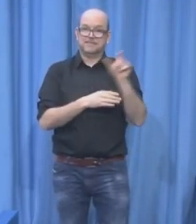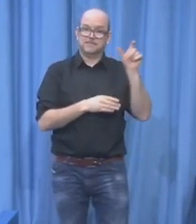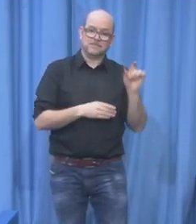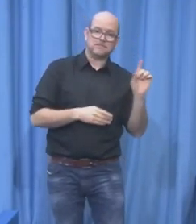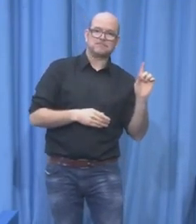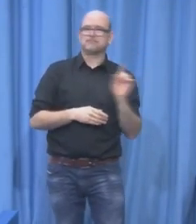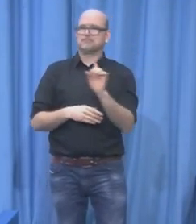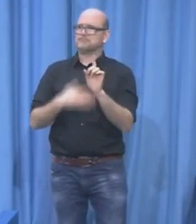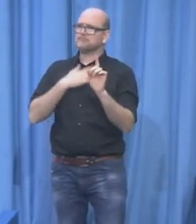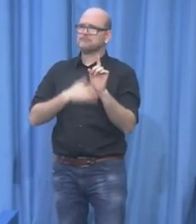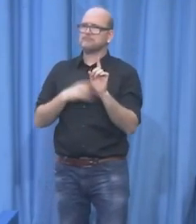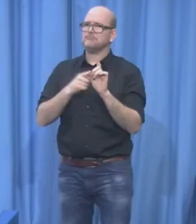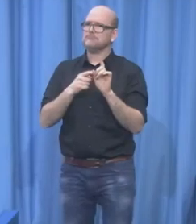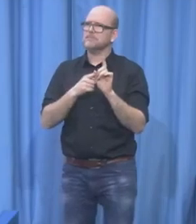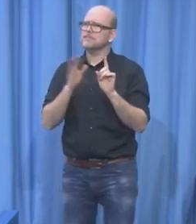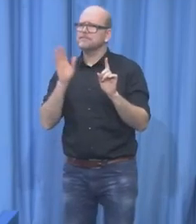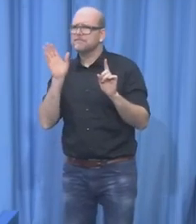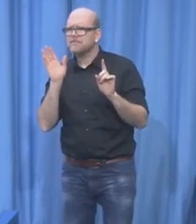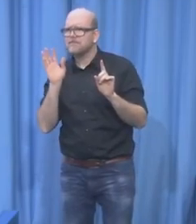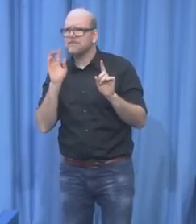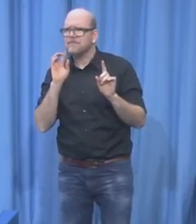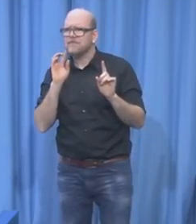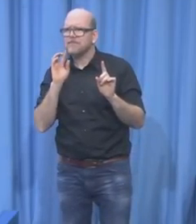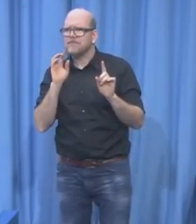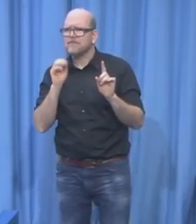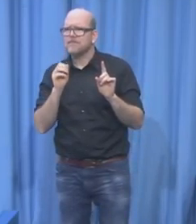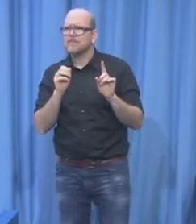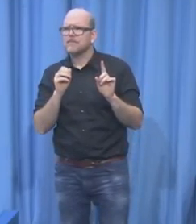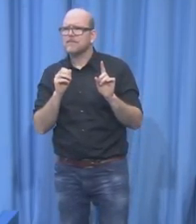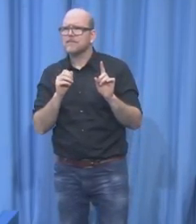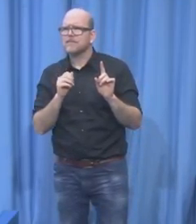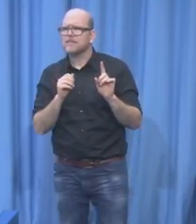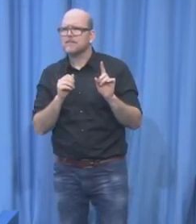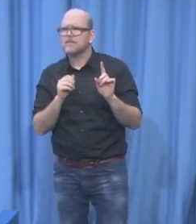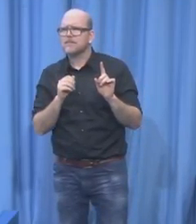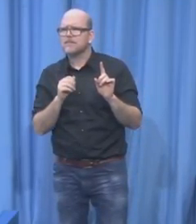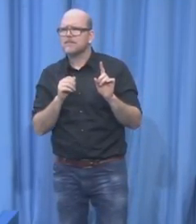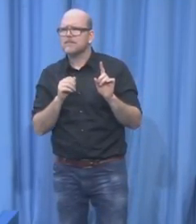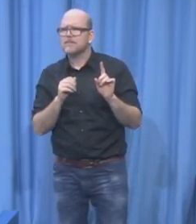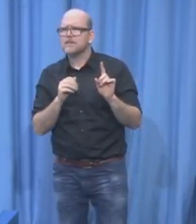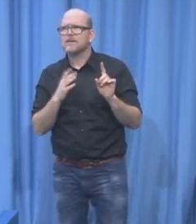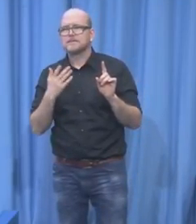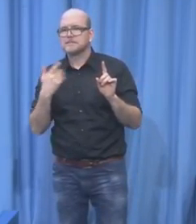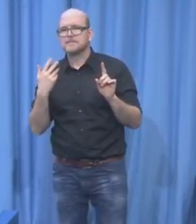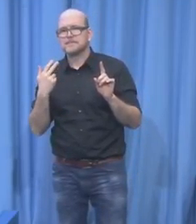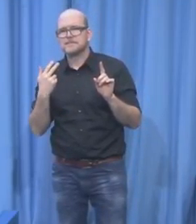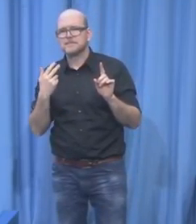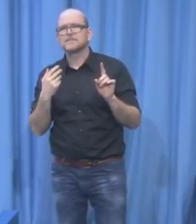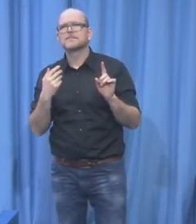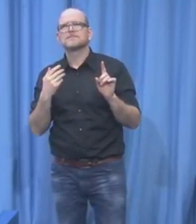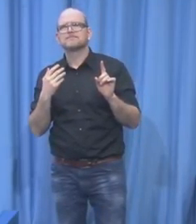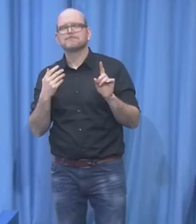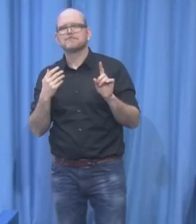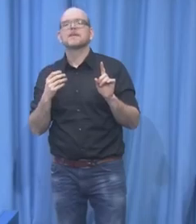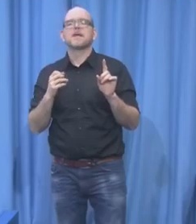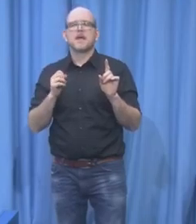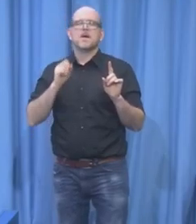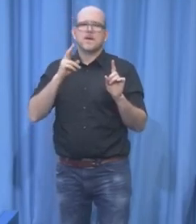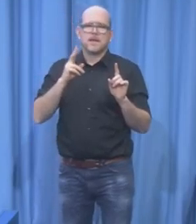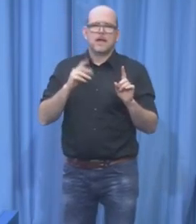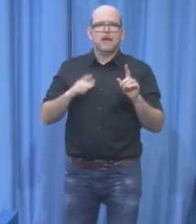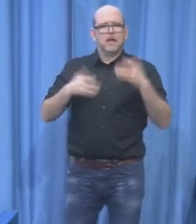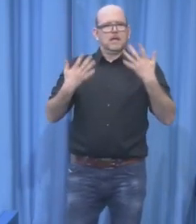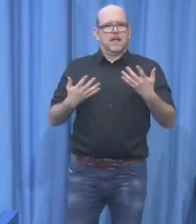their names. So, as I say, the departments are really, really involved in the whole process.